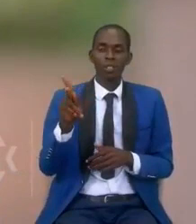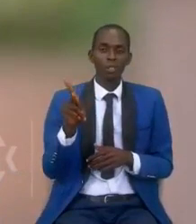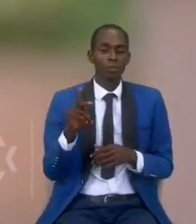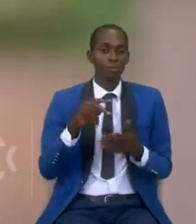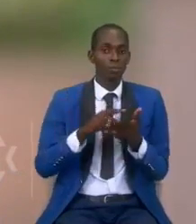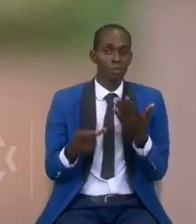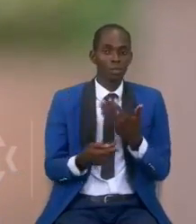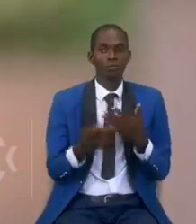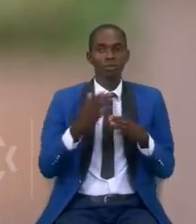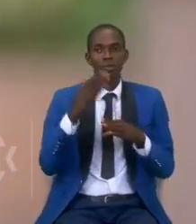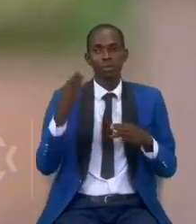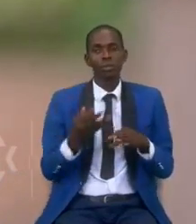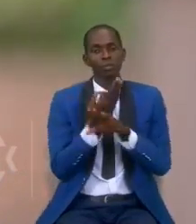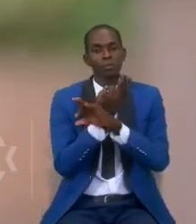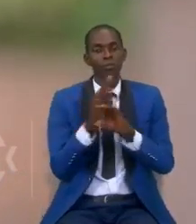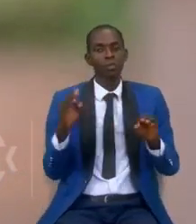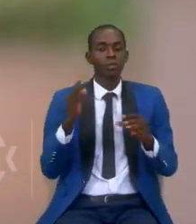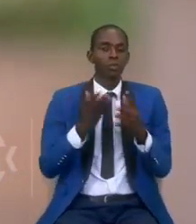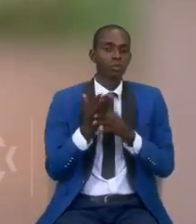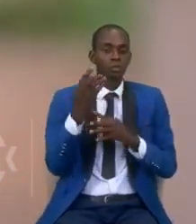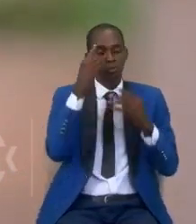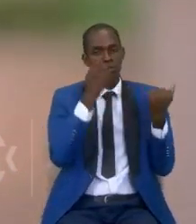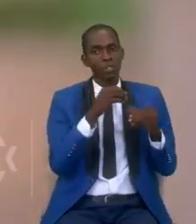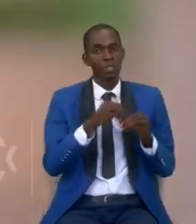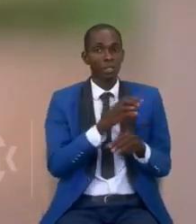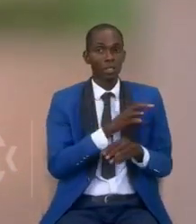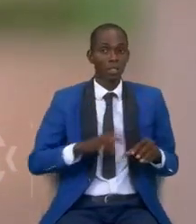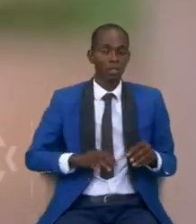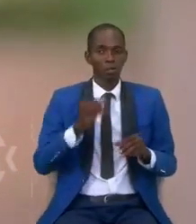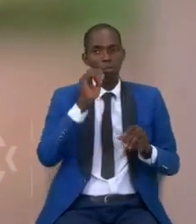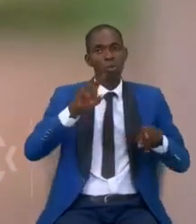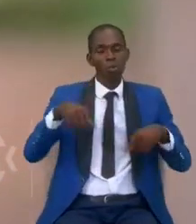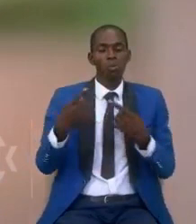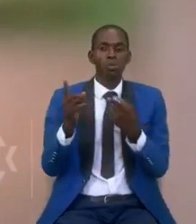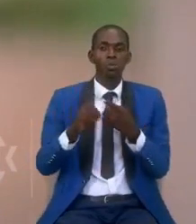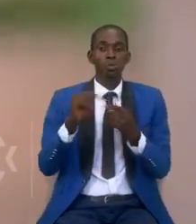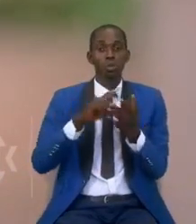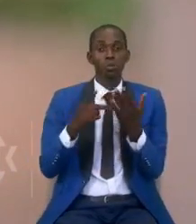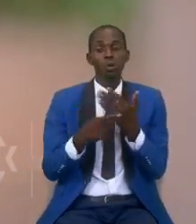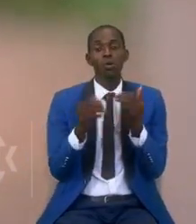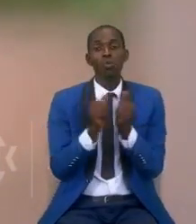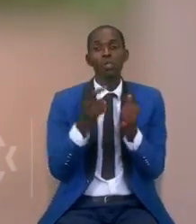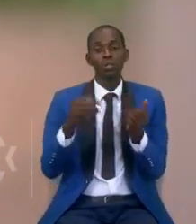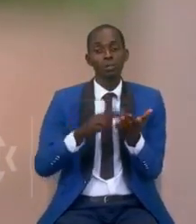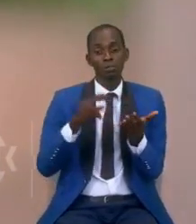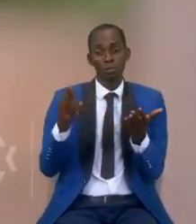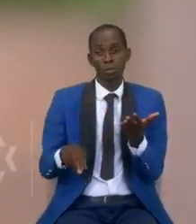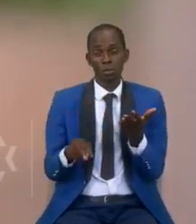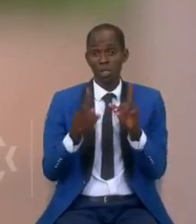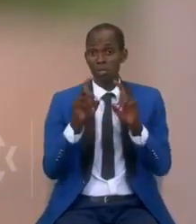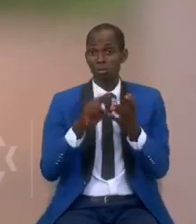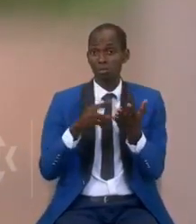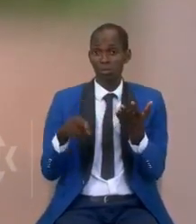the results, with the extra results, the first day, the second day, the third day. If the man of God wants to pray, I will